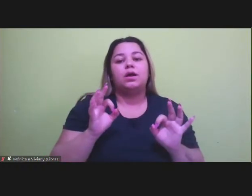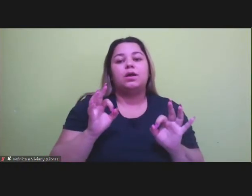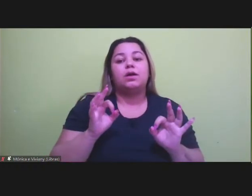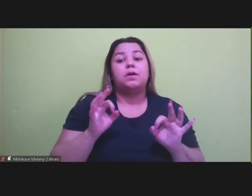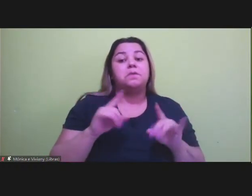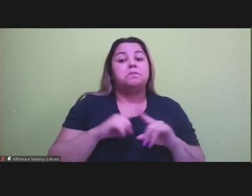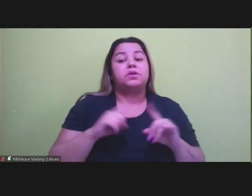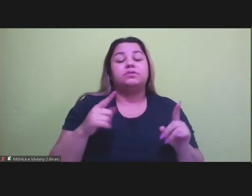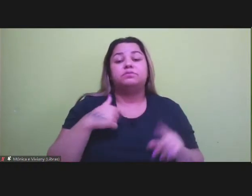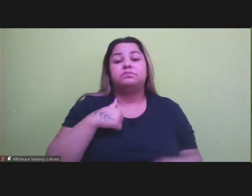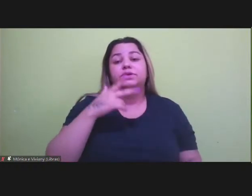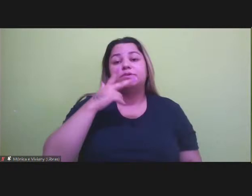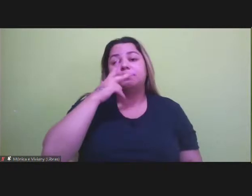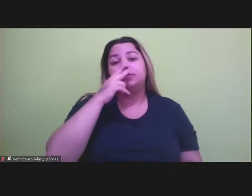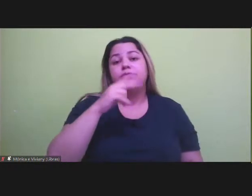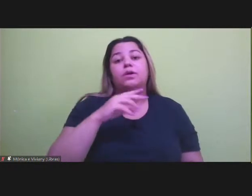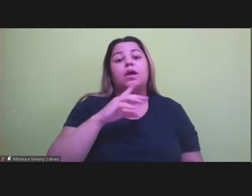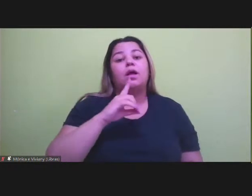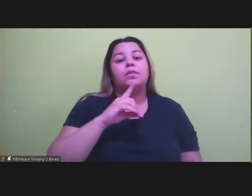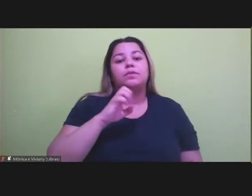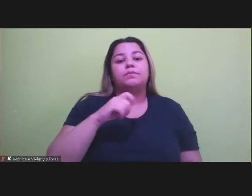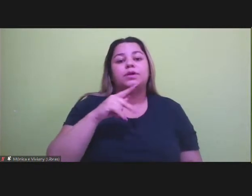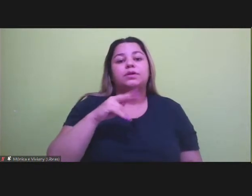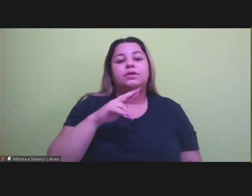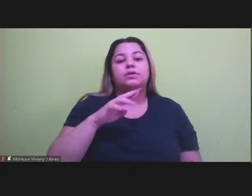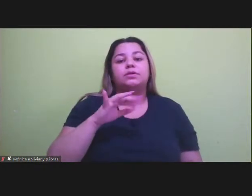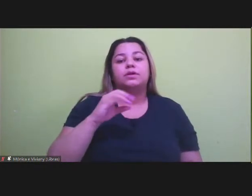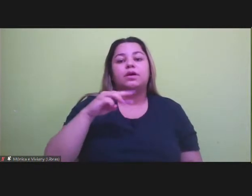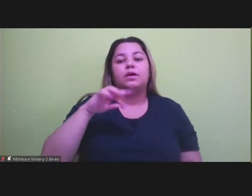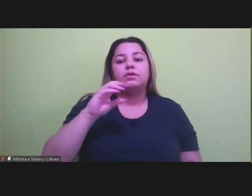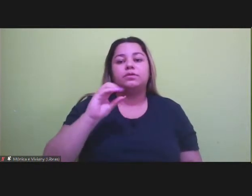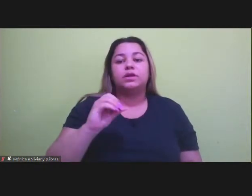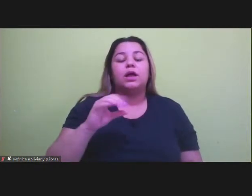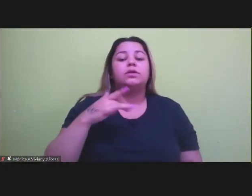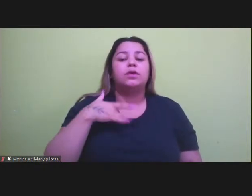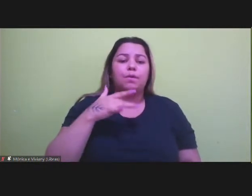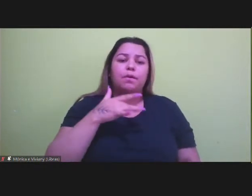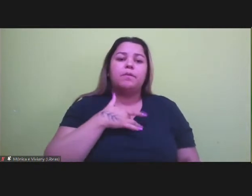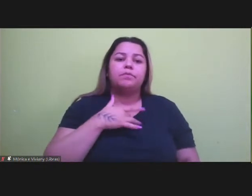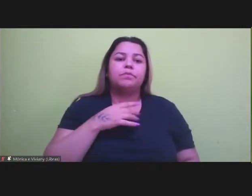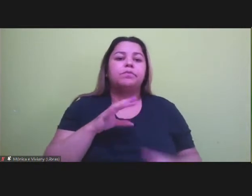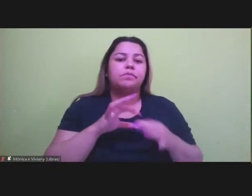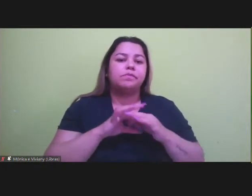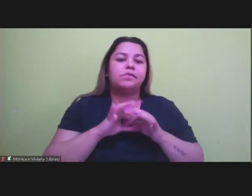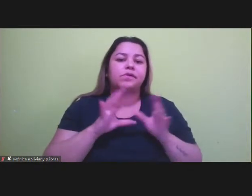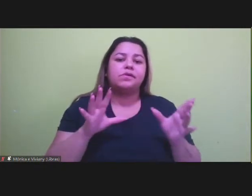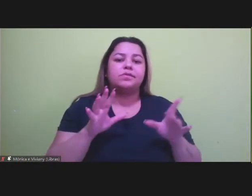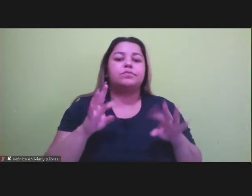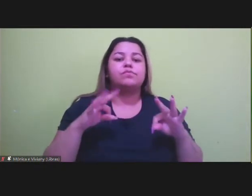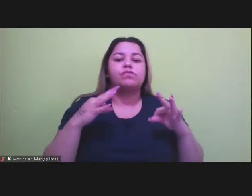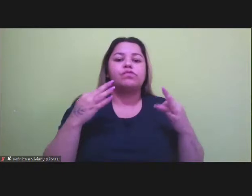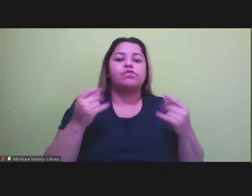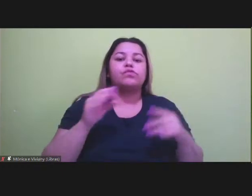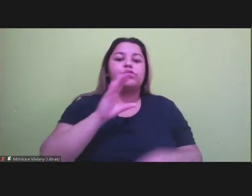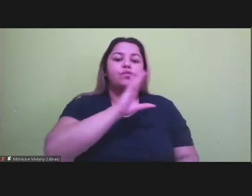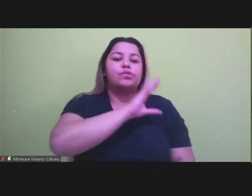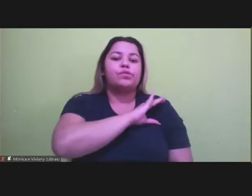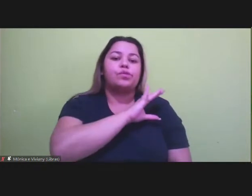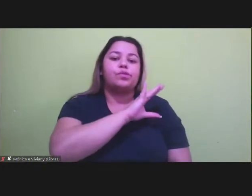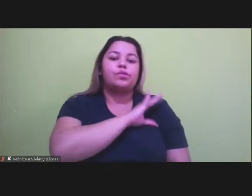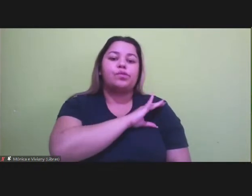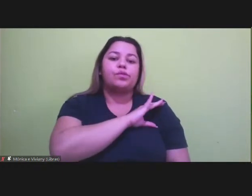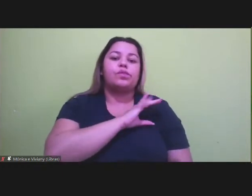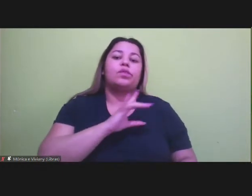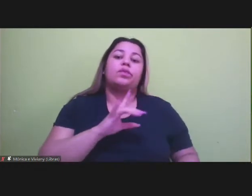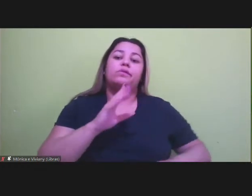here. But I think that the Department to Promote Health is available, like all the